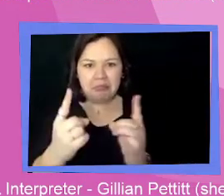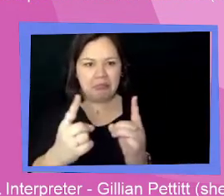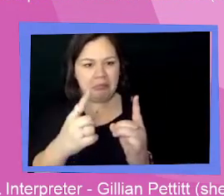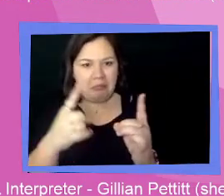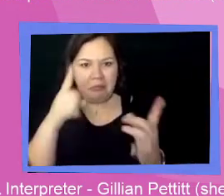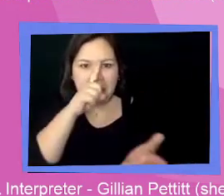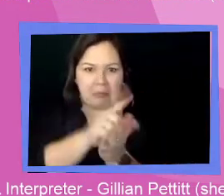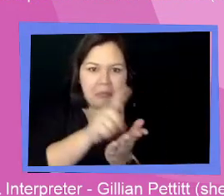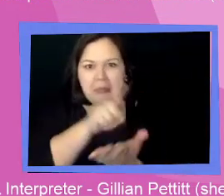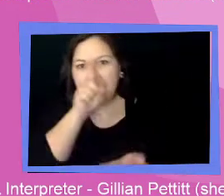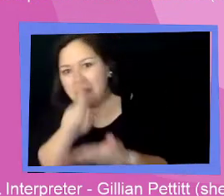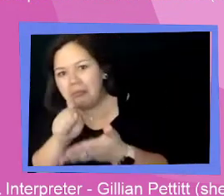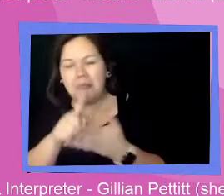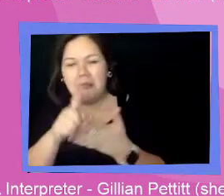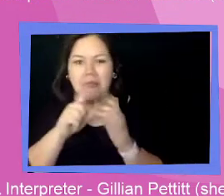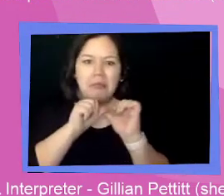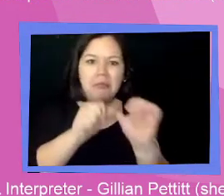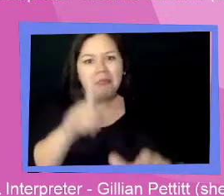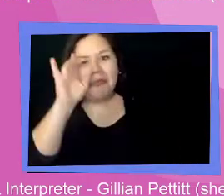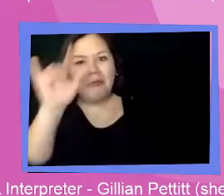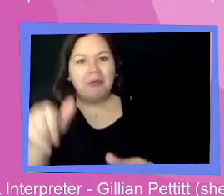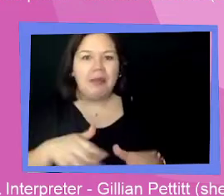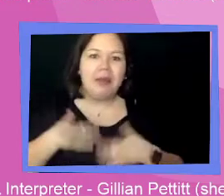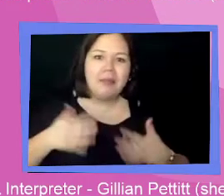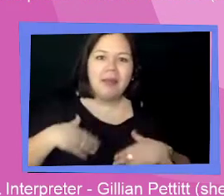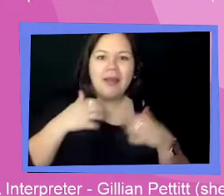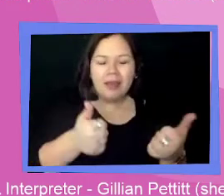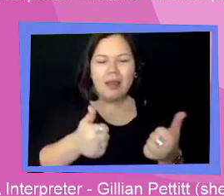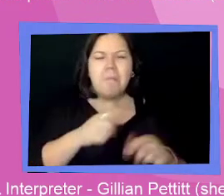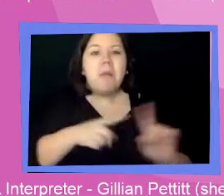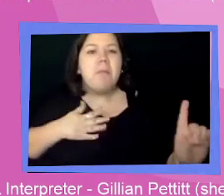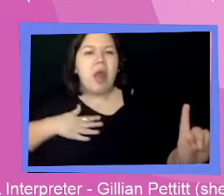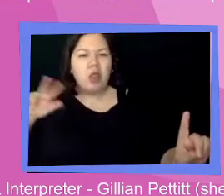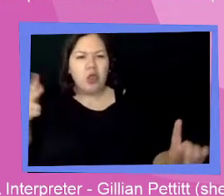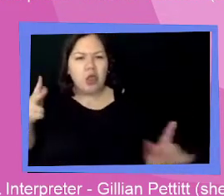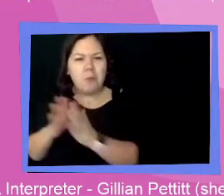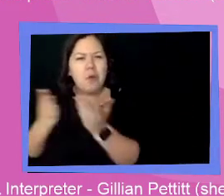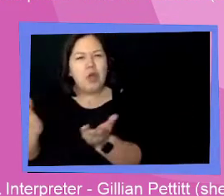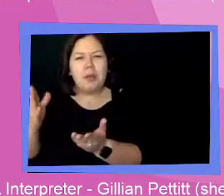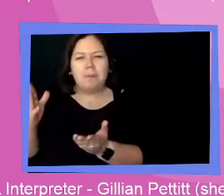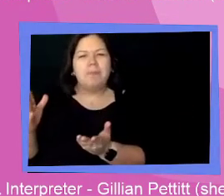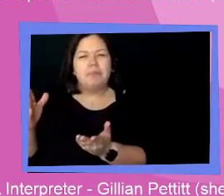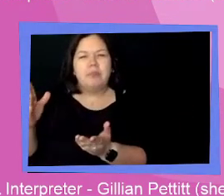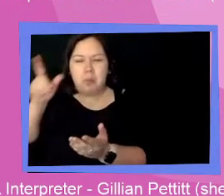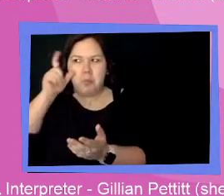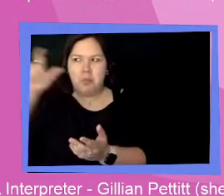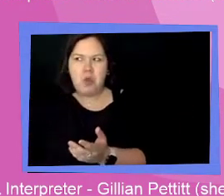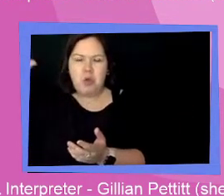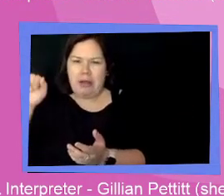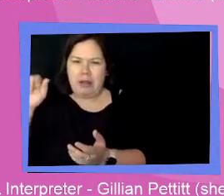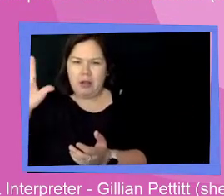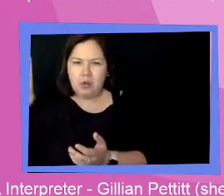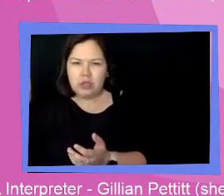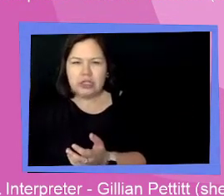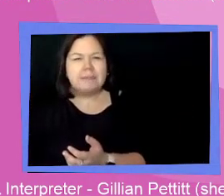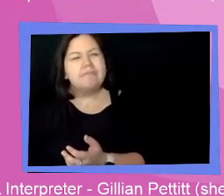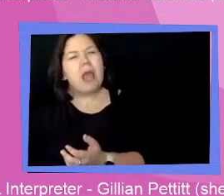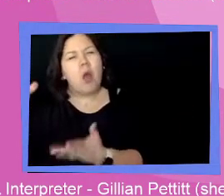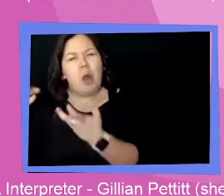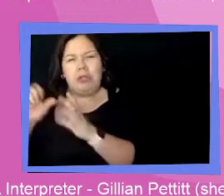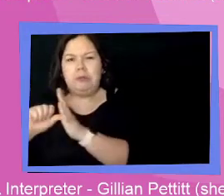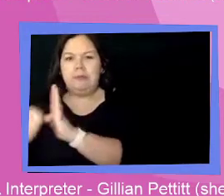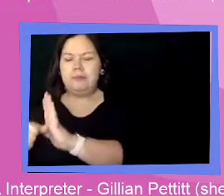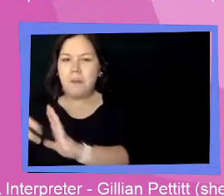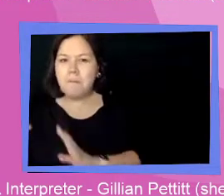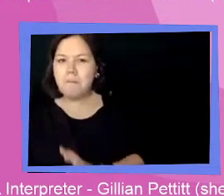Moon Illusion, I really wanted to just include some polyamory in a, you know, this isn't, the love story